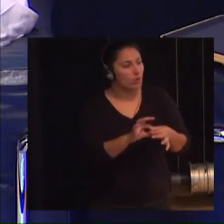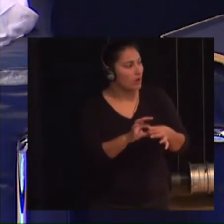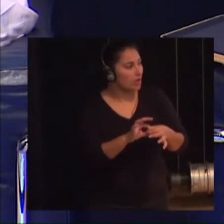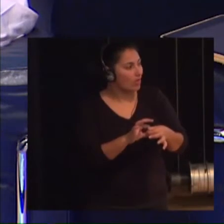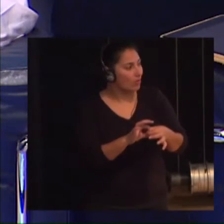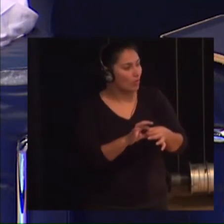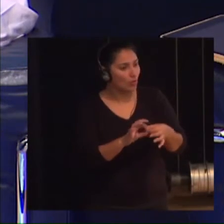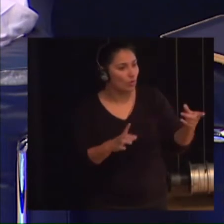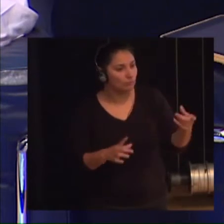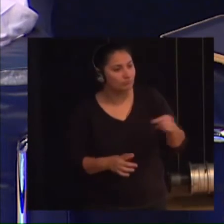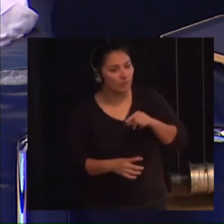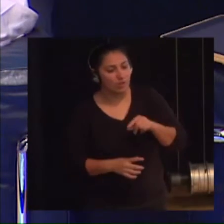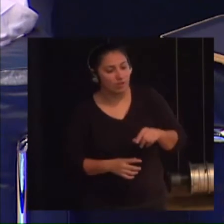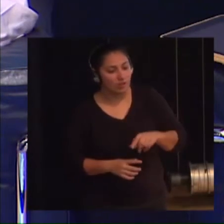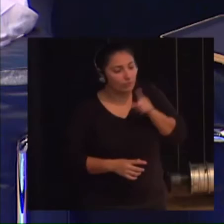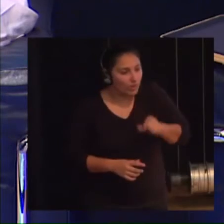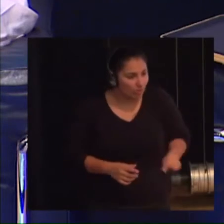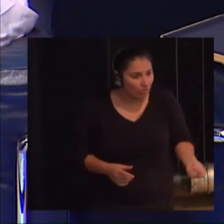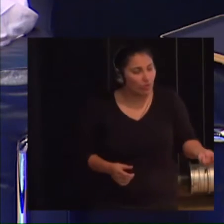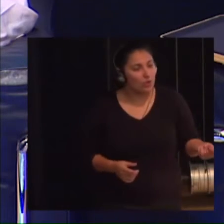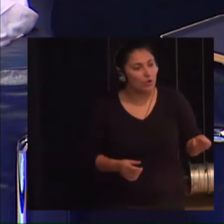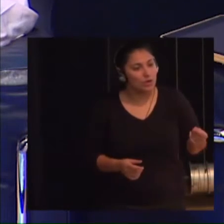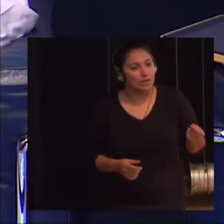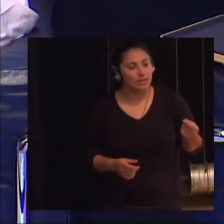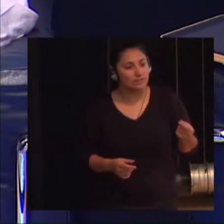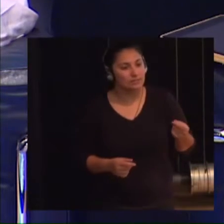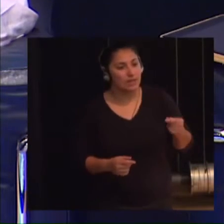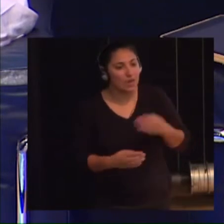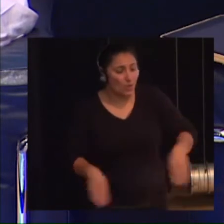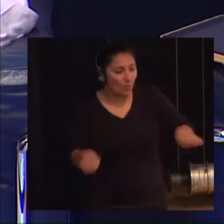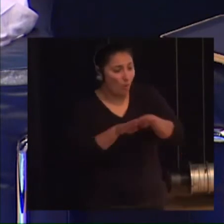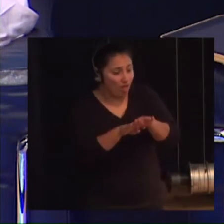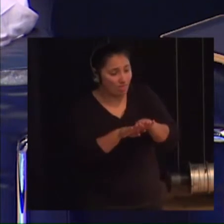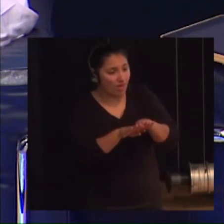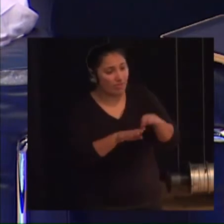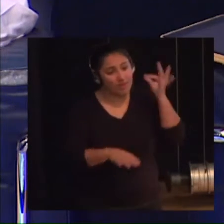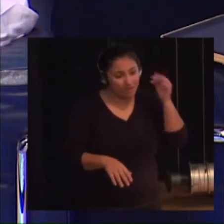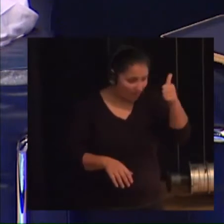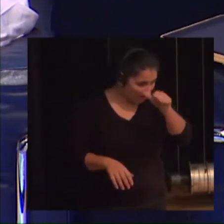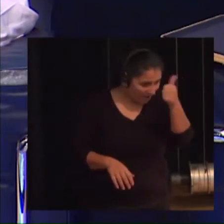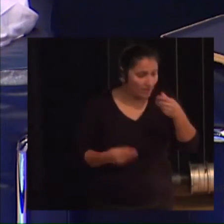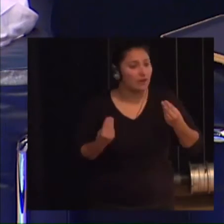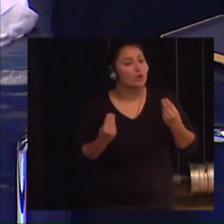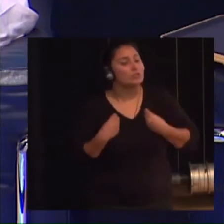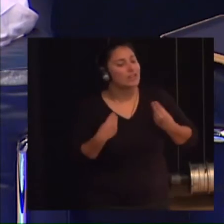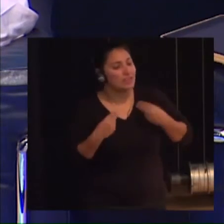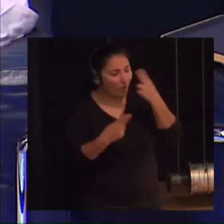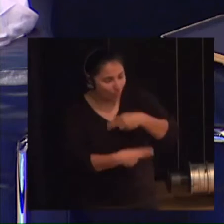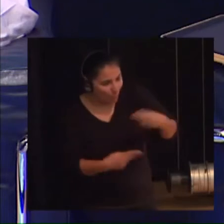gender equality, public health and global health, etc. But through our